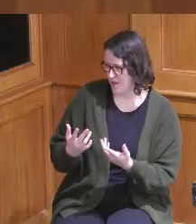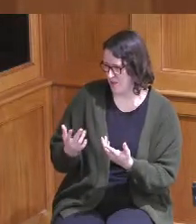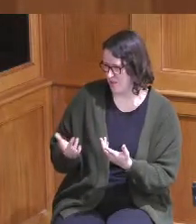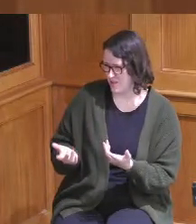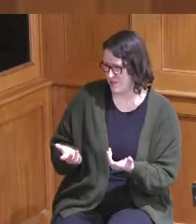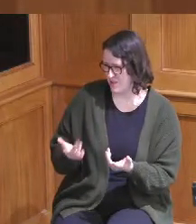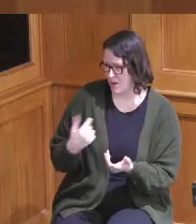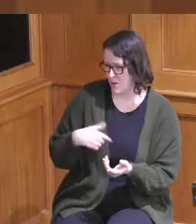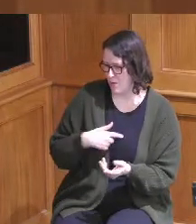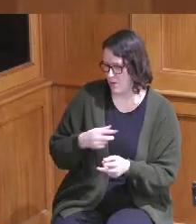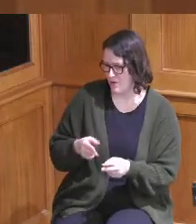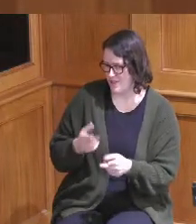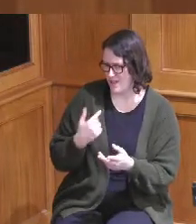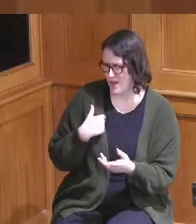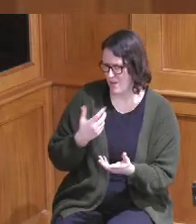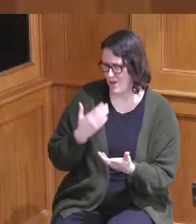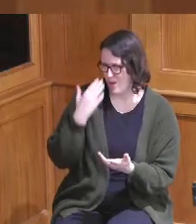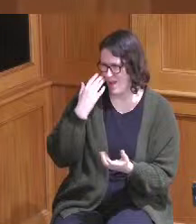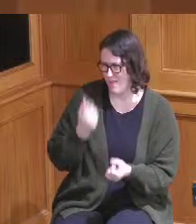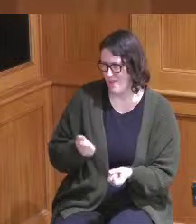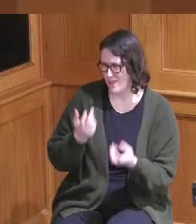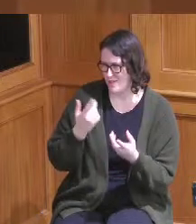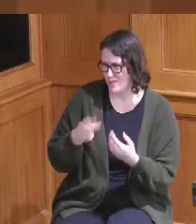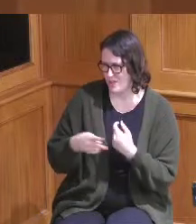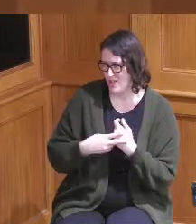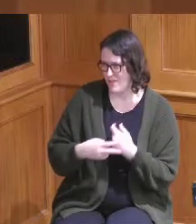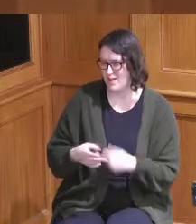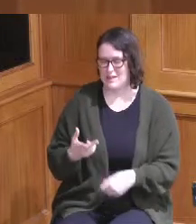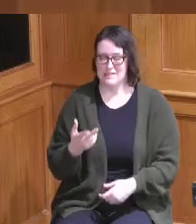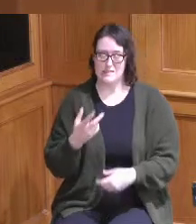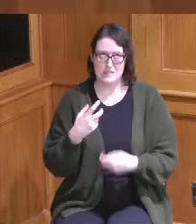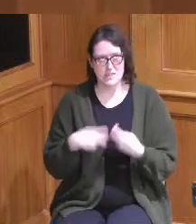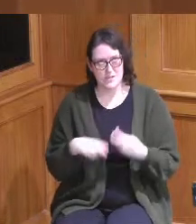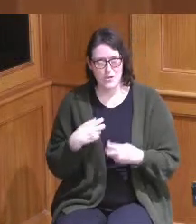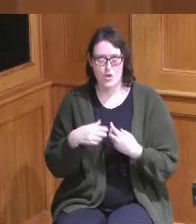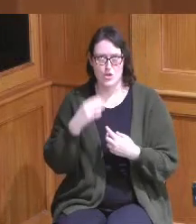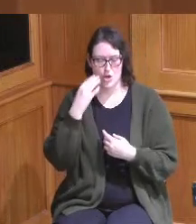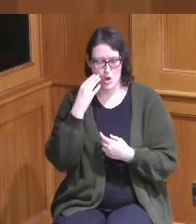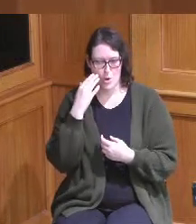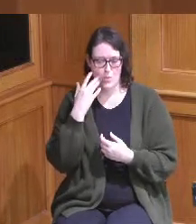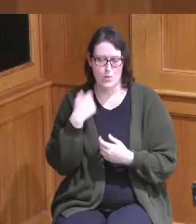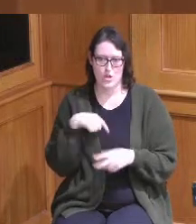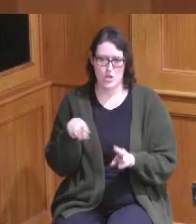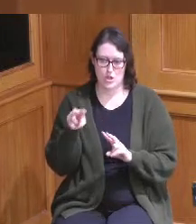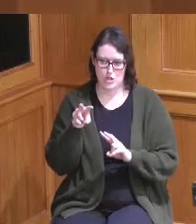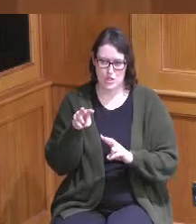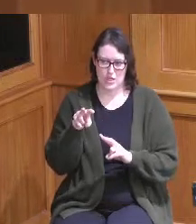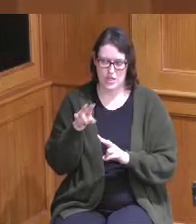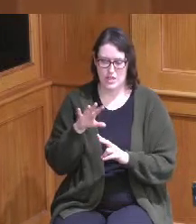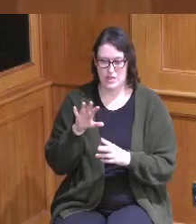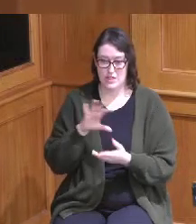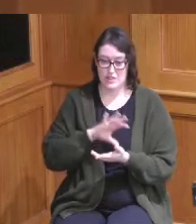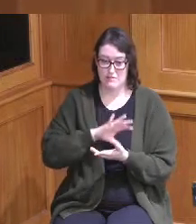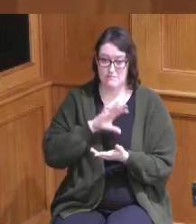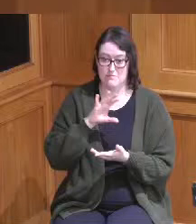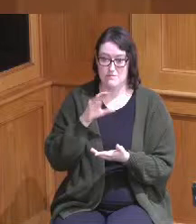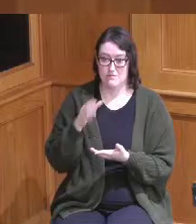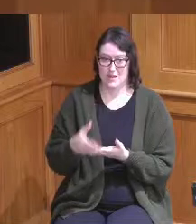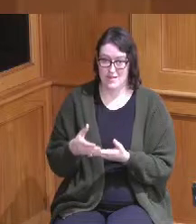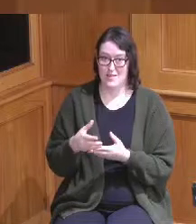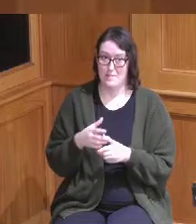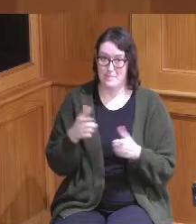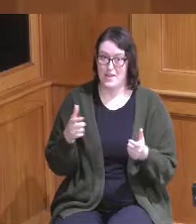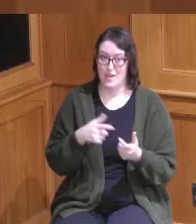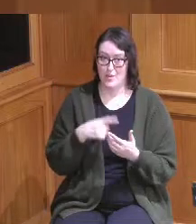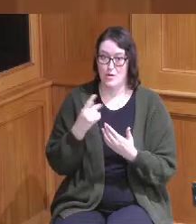possibly, we're rushing it, I want to know how much. right. I mean, it's difficult to know, but we are looking at, due to the large size of this